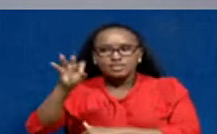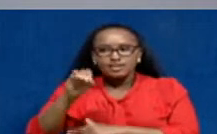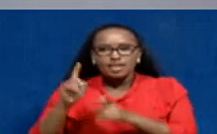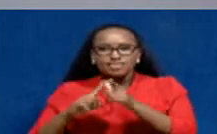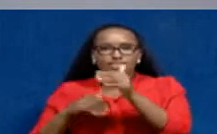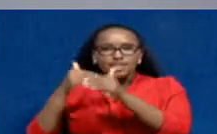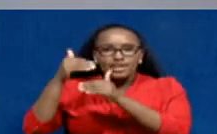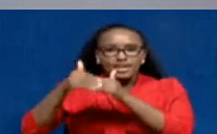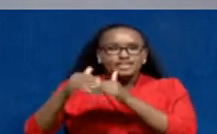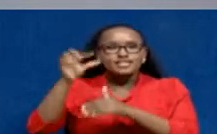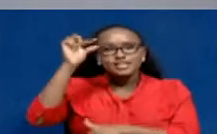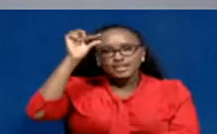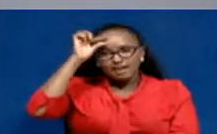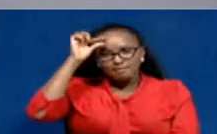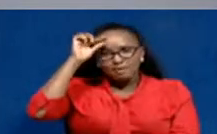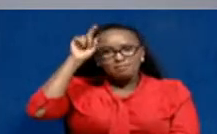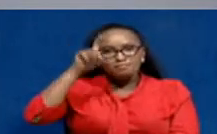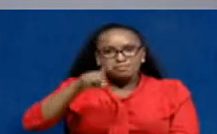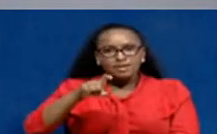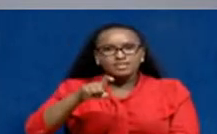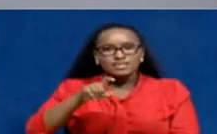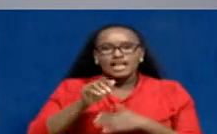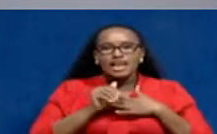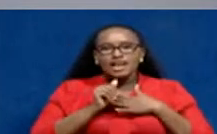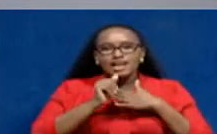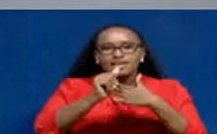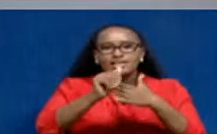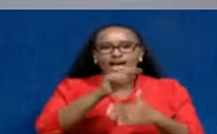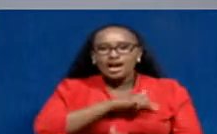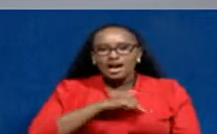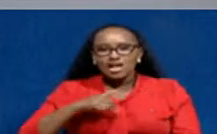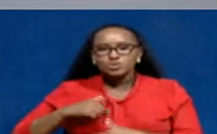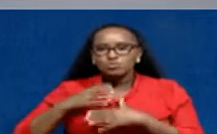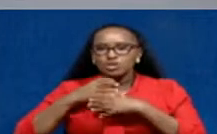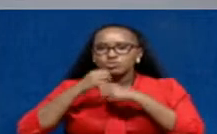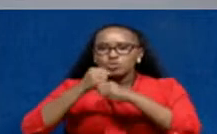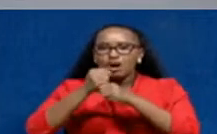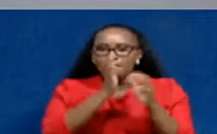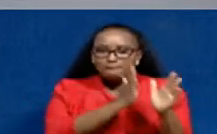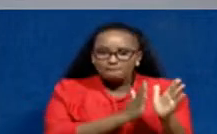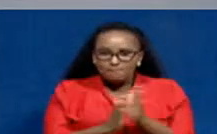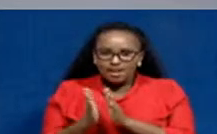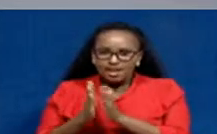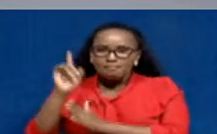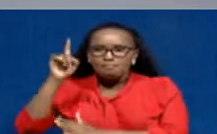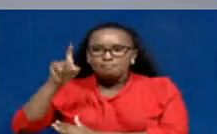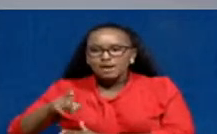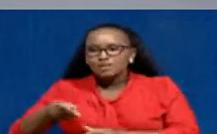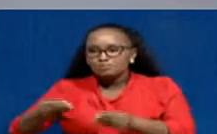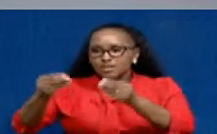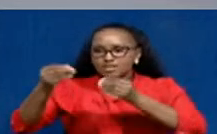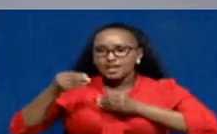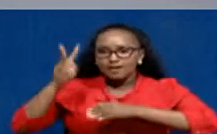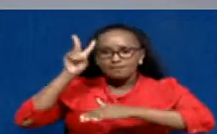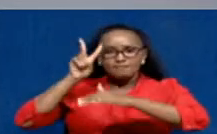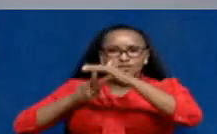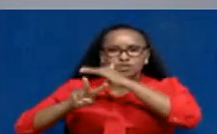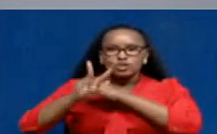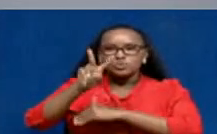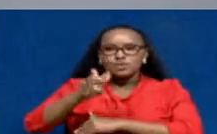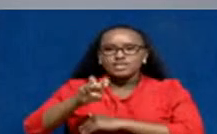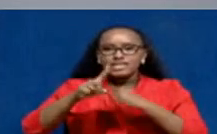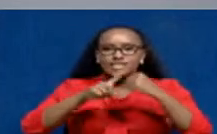next administration must take us to a bolder plan. They must give us Vision